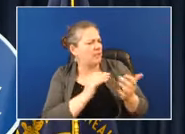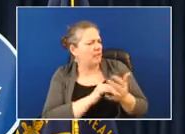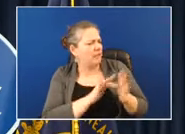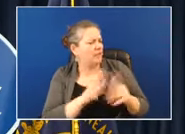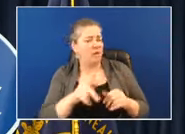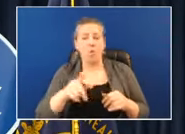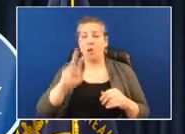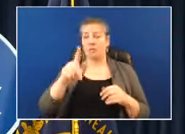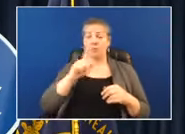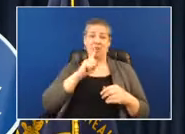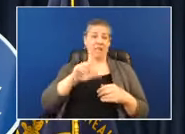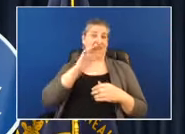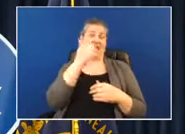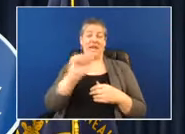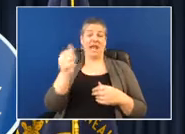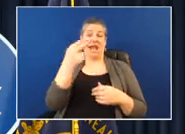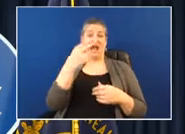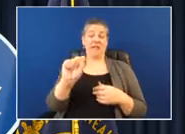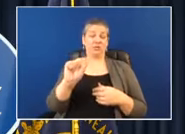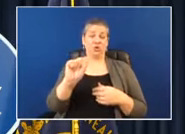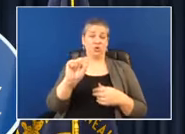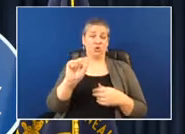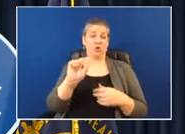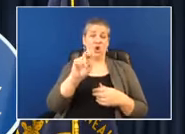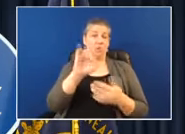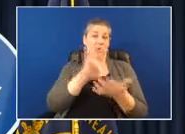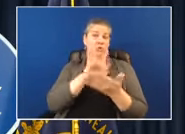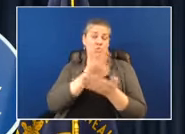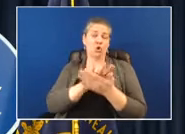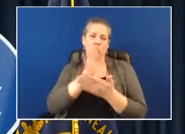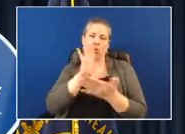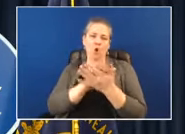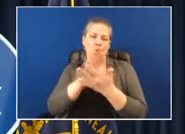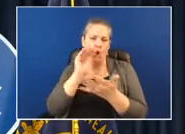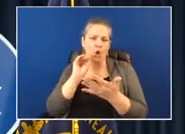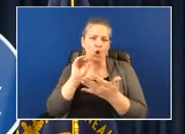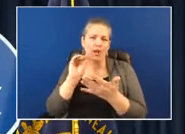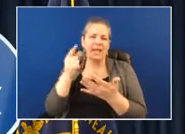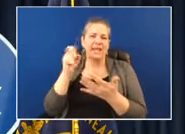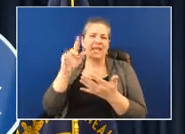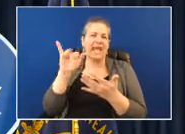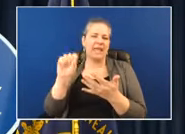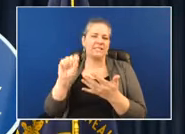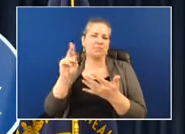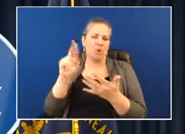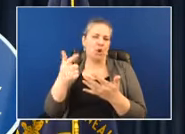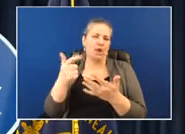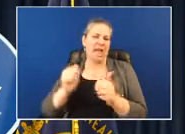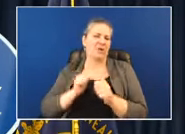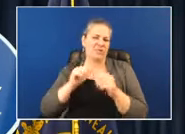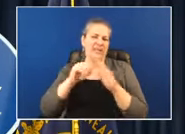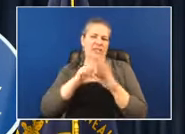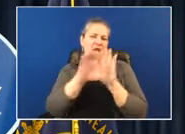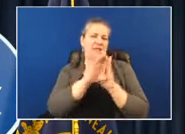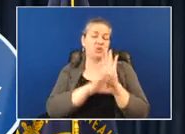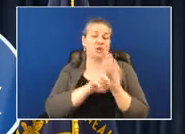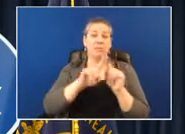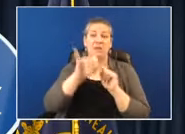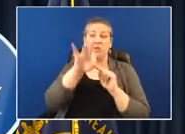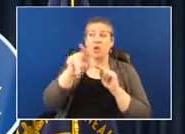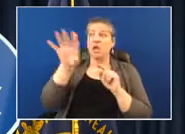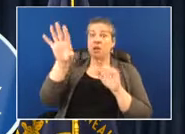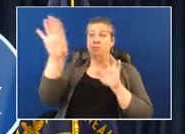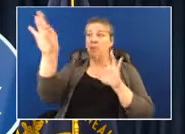middle and high schooler is going to learn the Gettysburg Address and the Constitution. But once you start picking other documents and putting them on their level, you're going